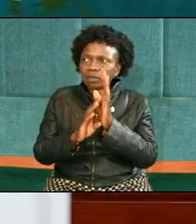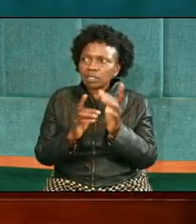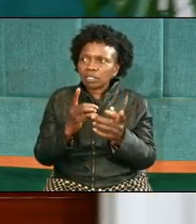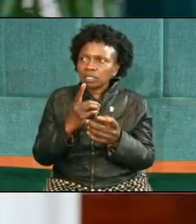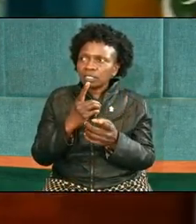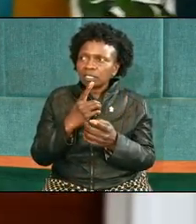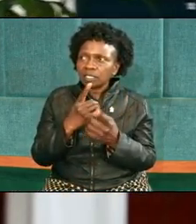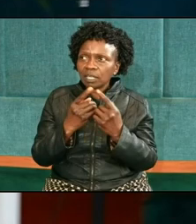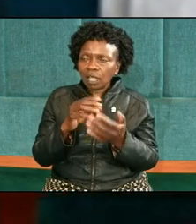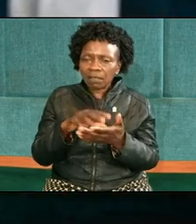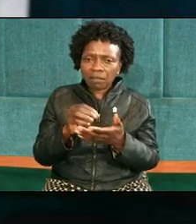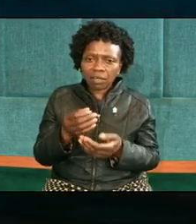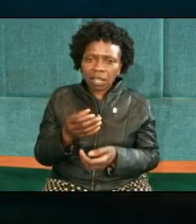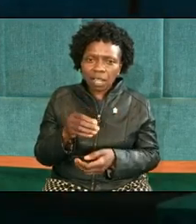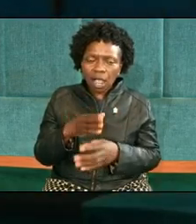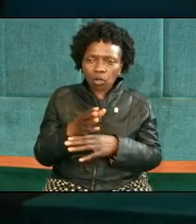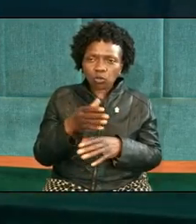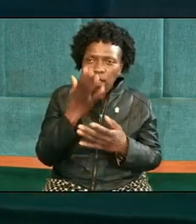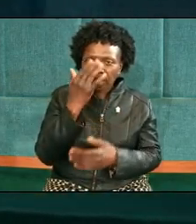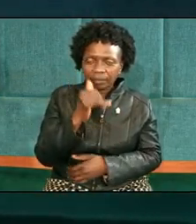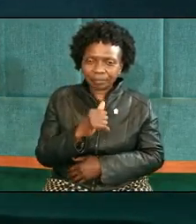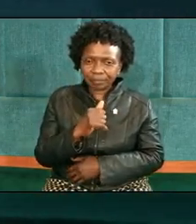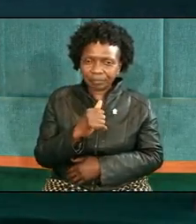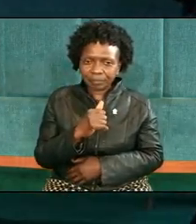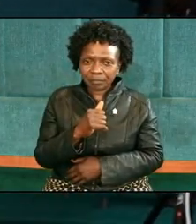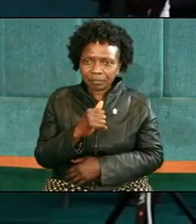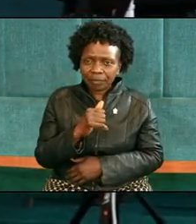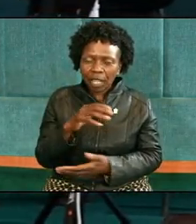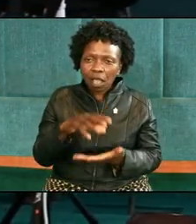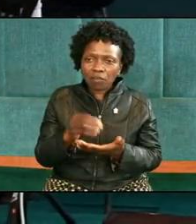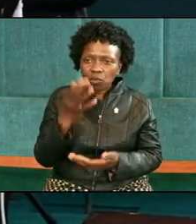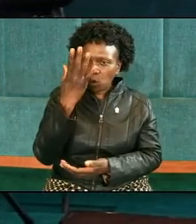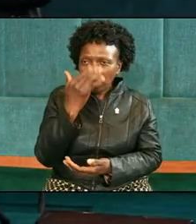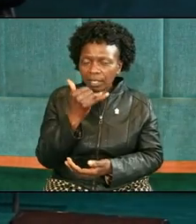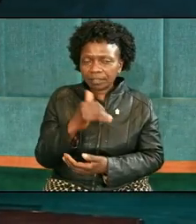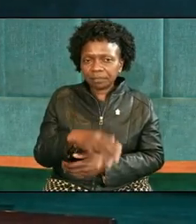but I found out why. I found out why.